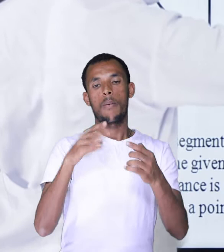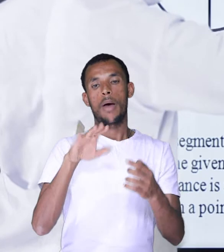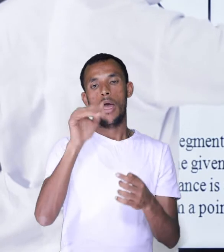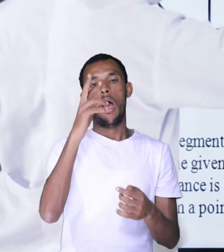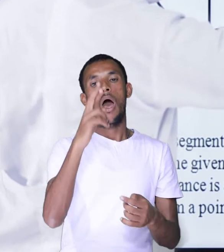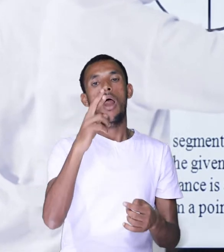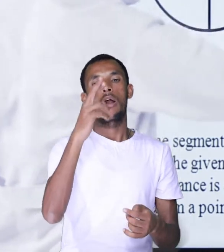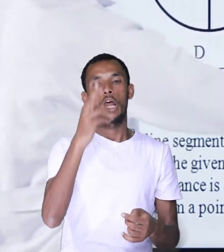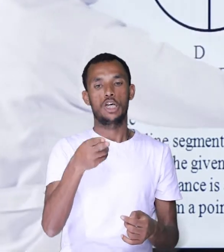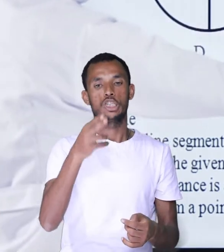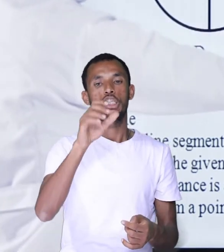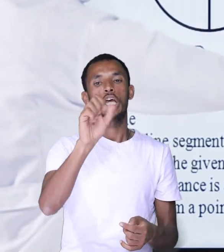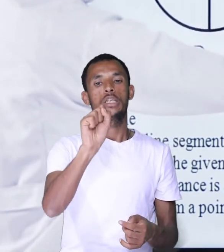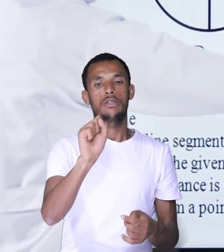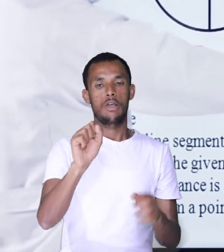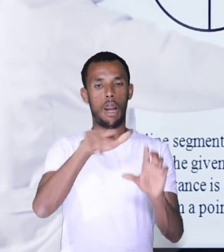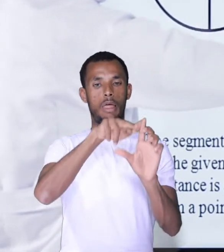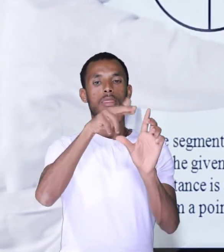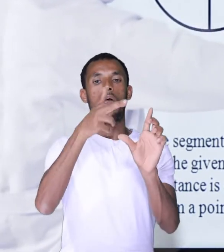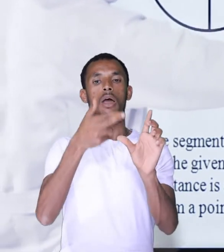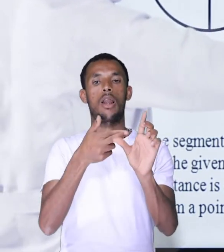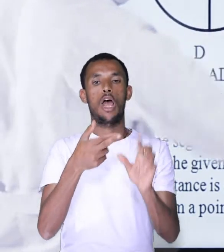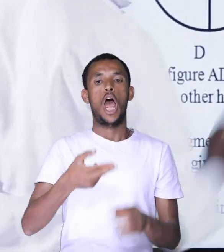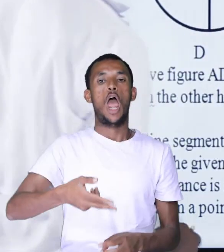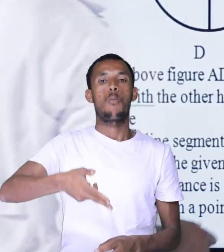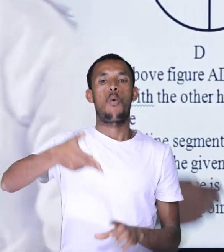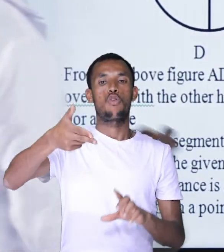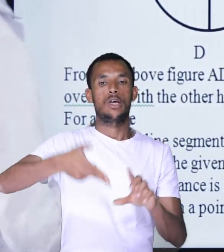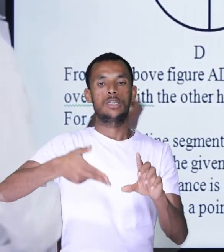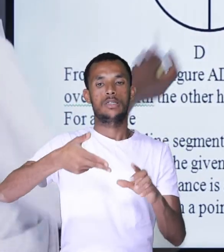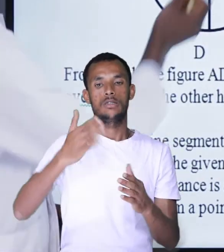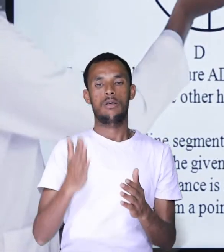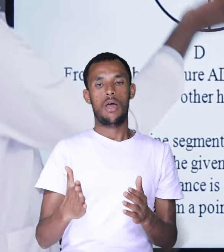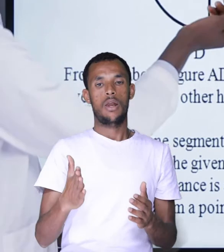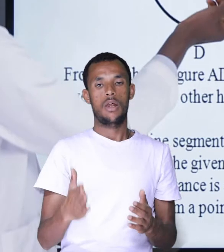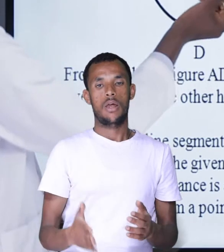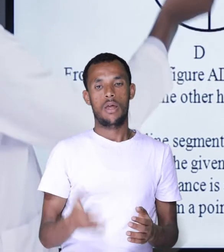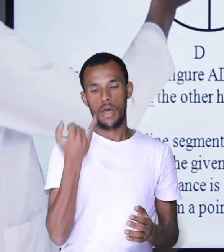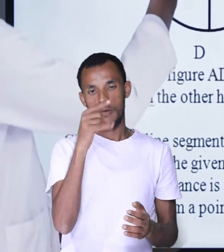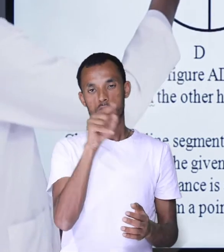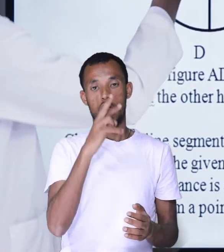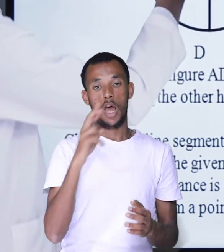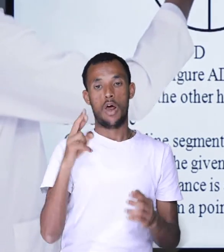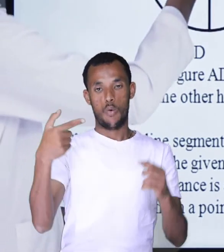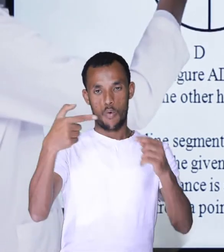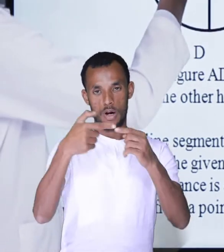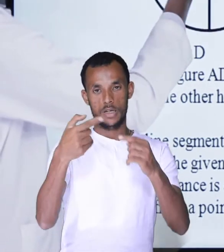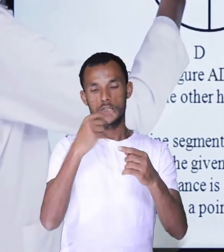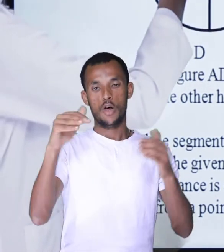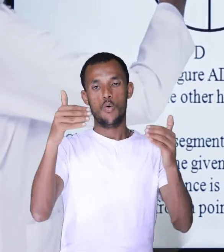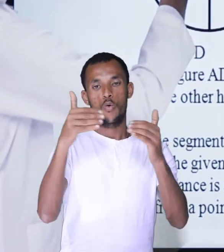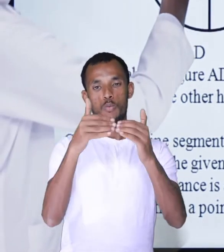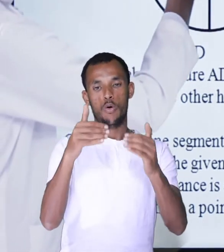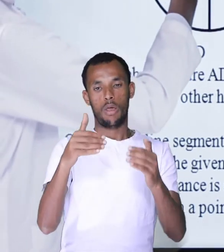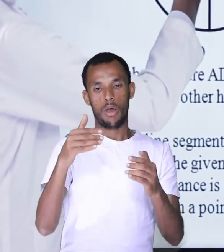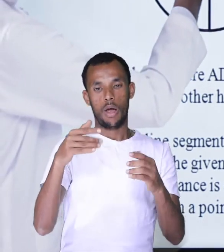RHS, right angle hypotenuse side. So if they are congruent, the corresponding angles are